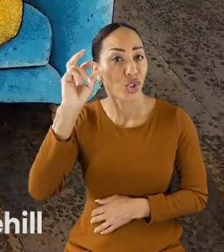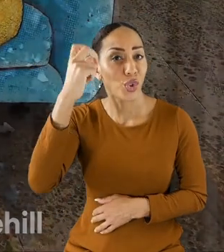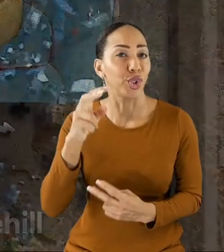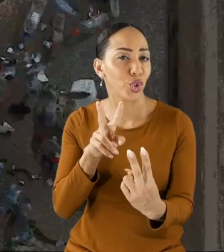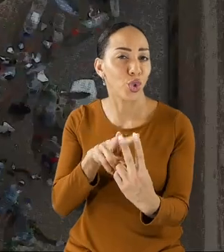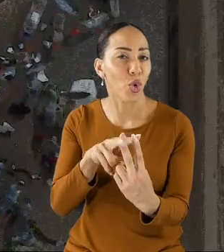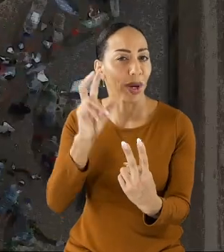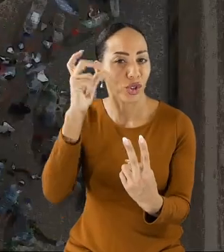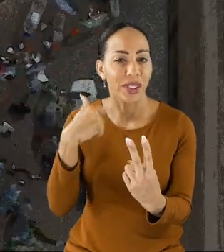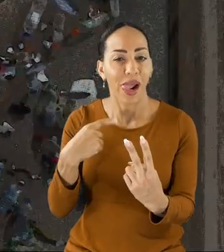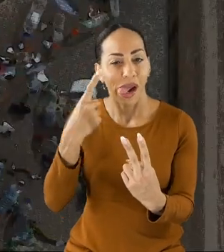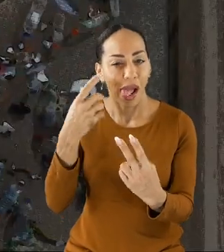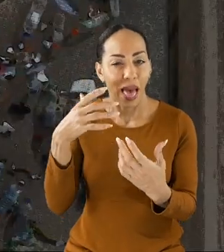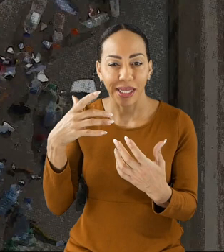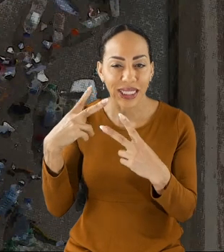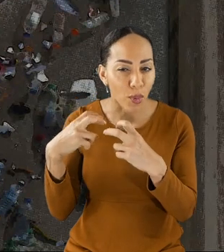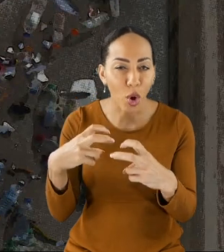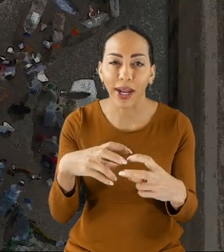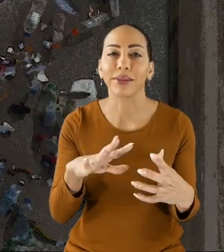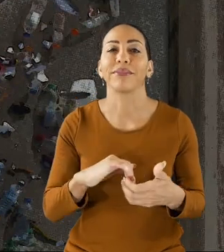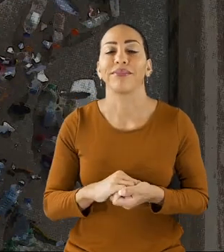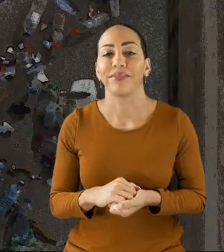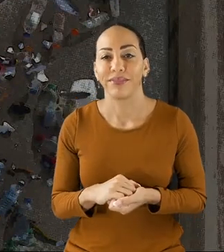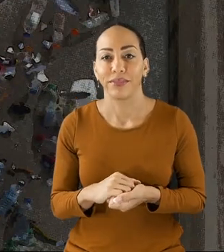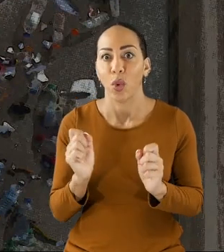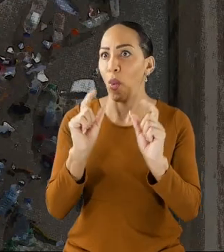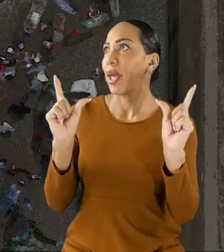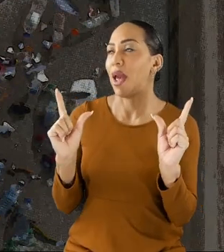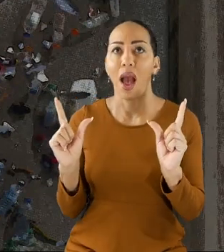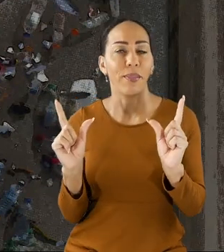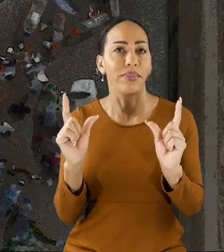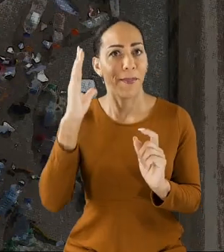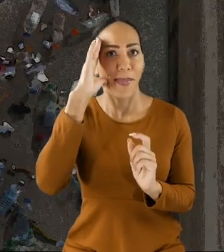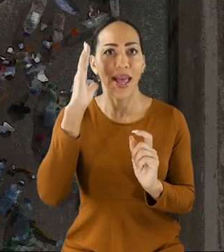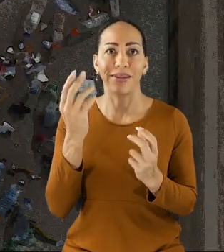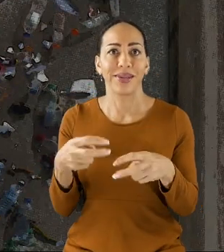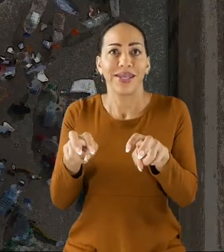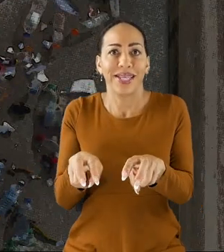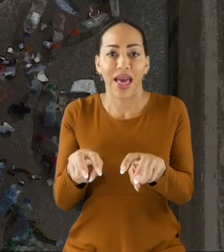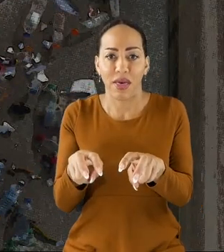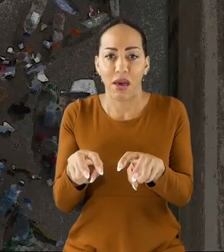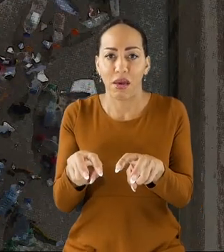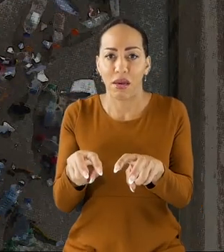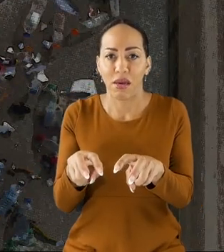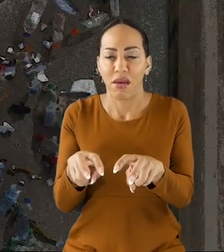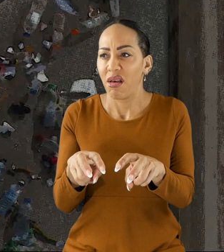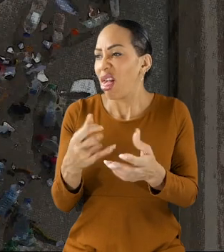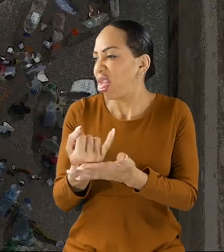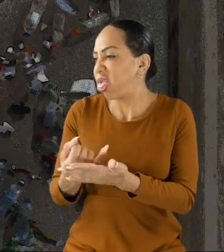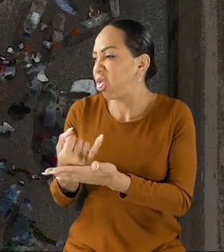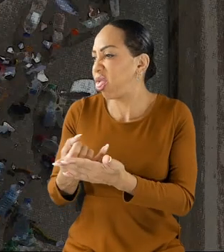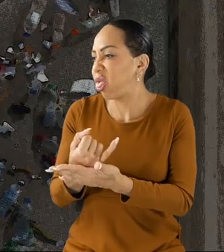These are my students, actually. Two of my students exploring and experimenting this piece, waking up in bed together, surrounded